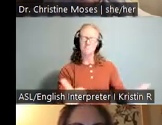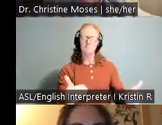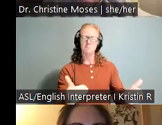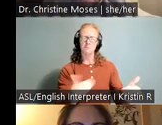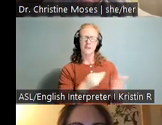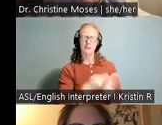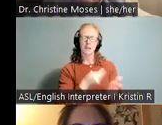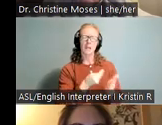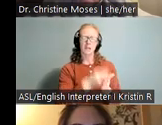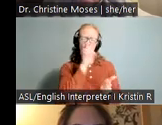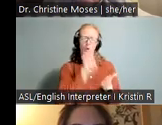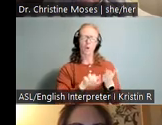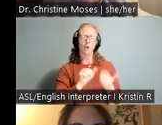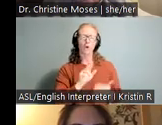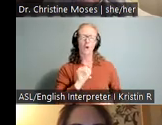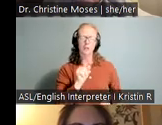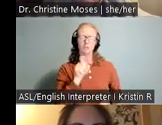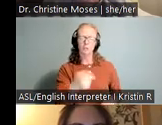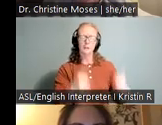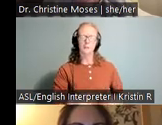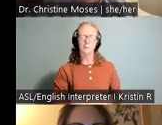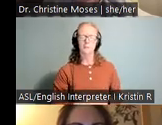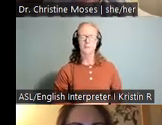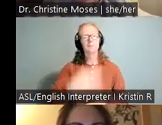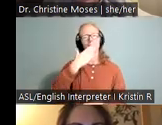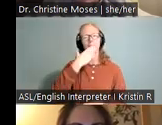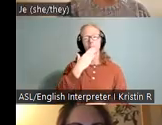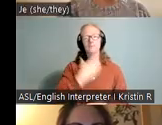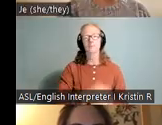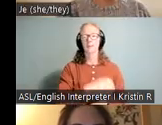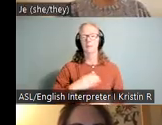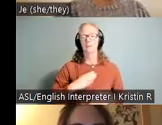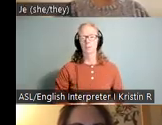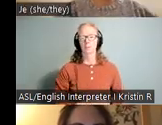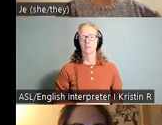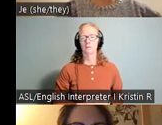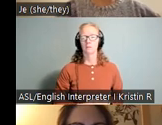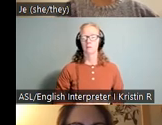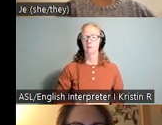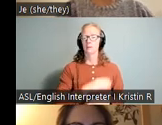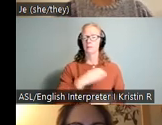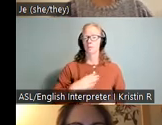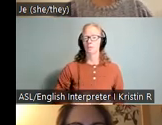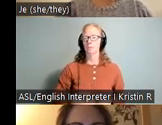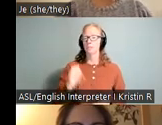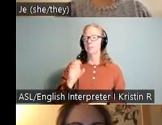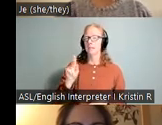financial audits. Thank you, Commissioner. Commissioner Casey, and then